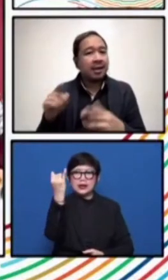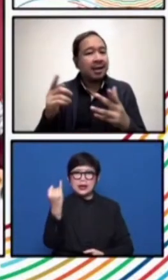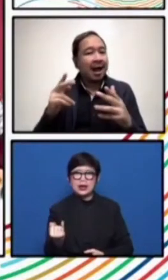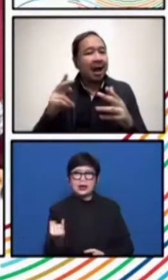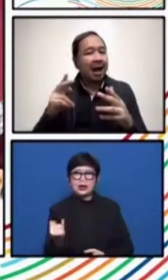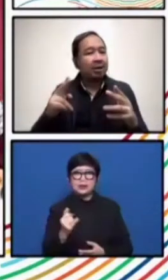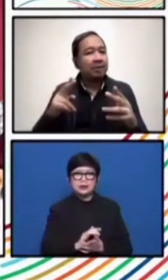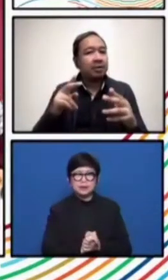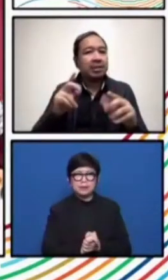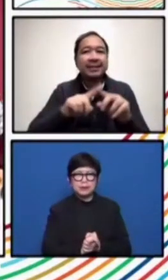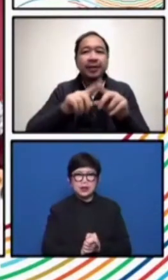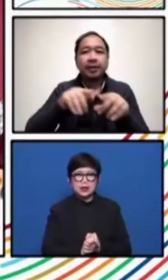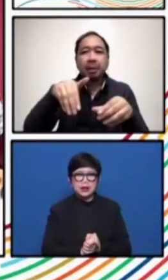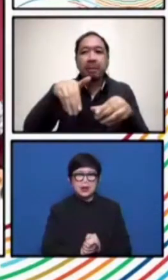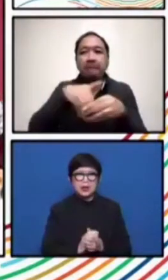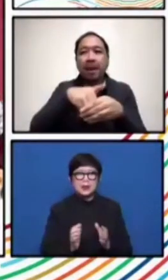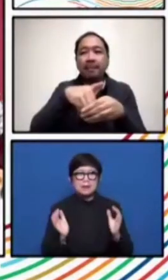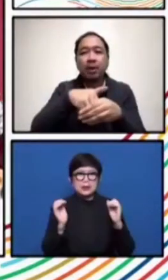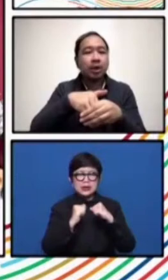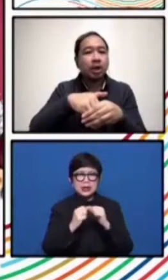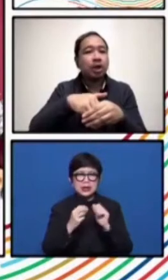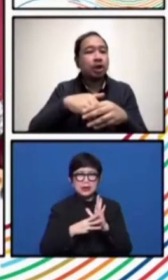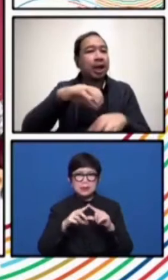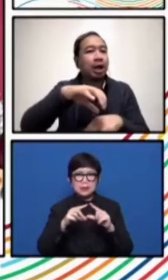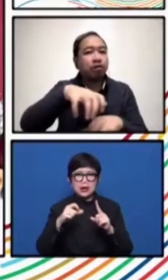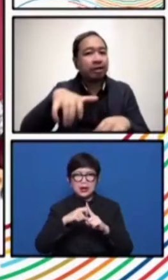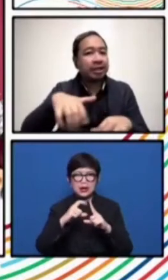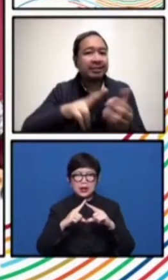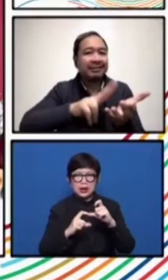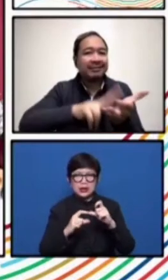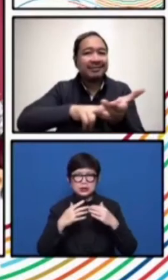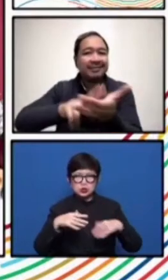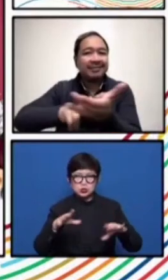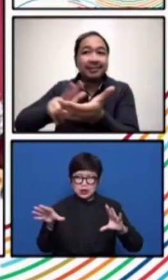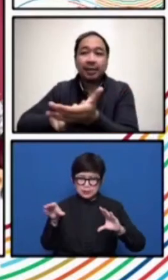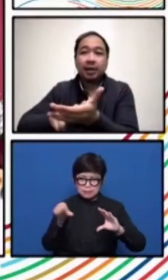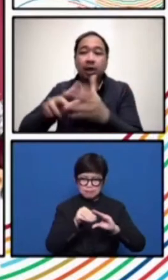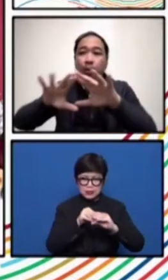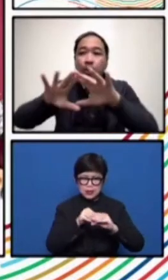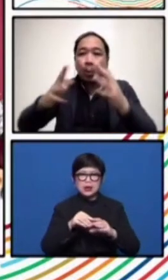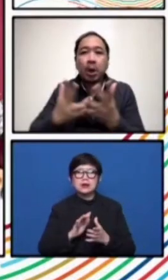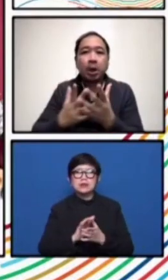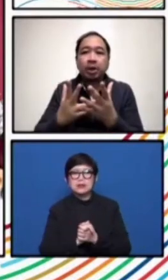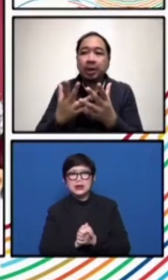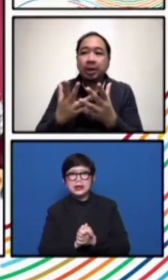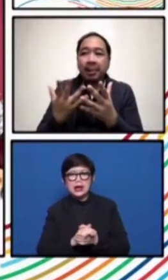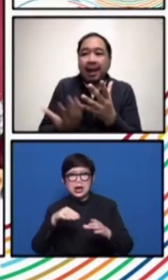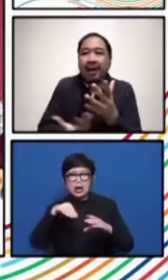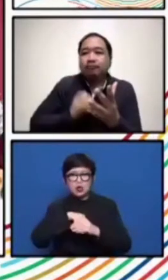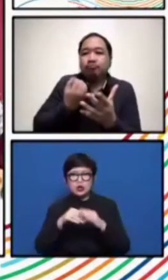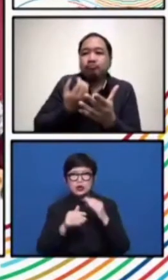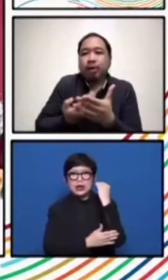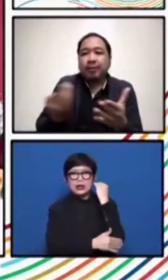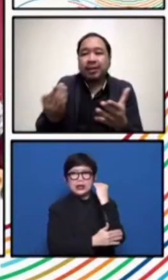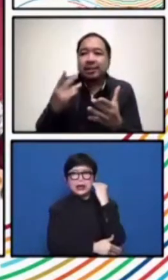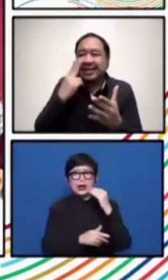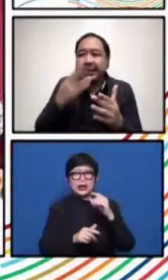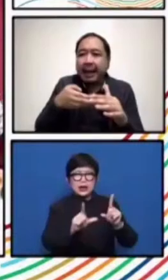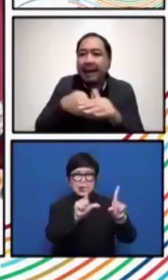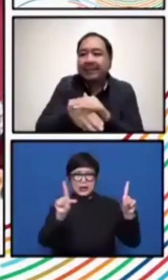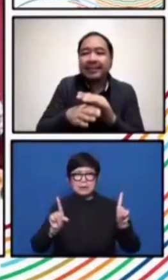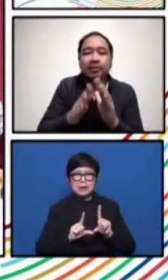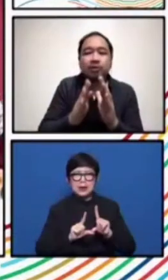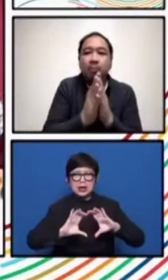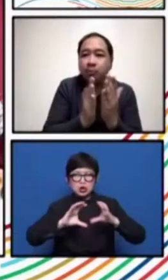states of the world intellectual property organization to increase access to books magazines and other materials